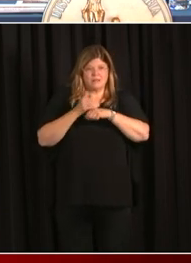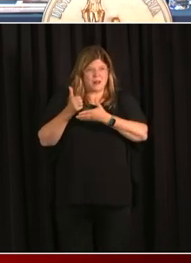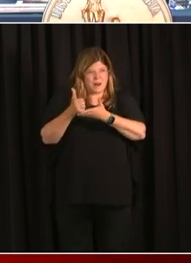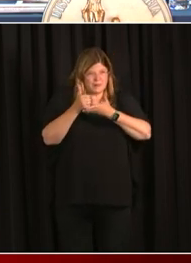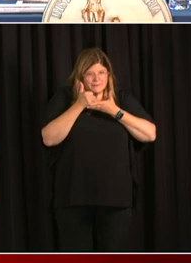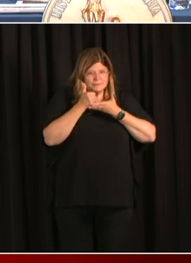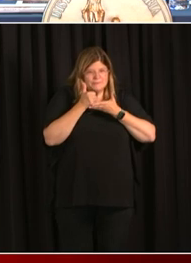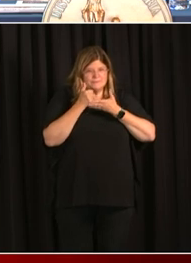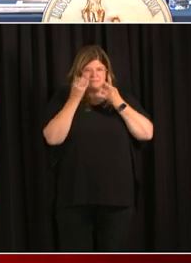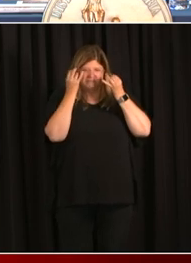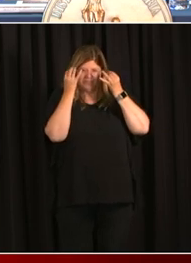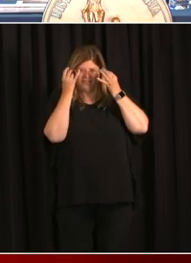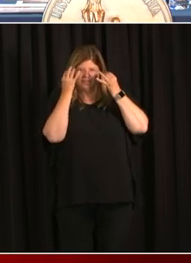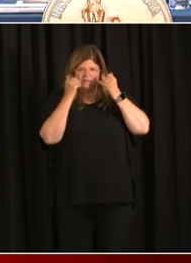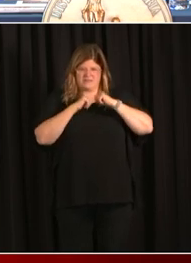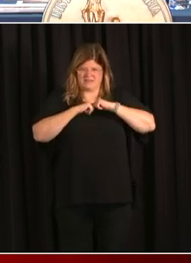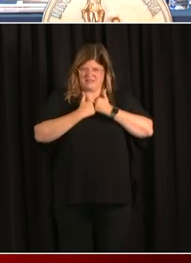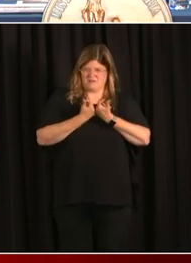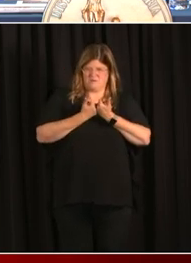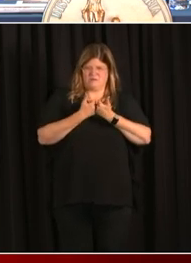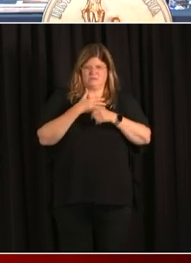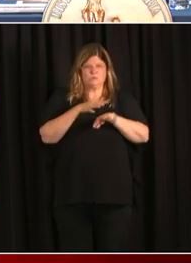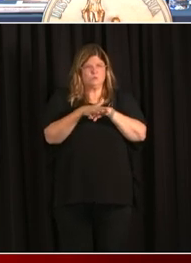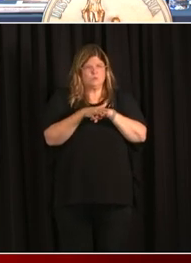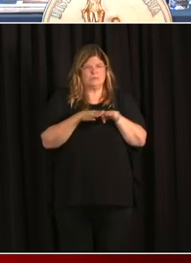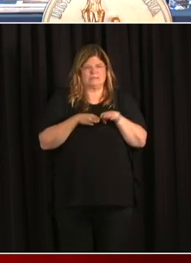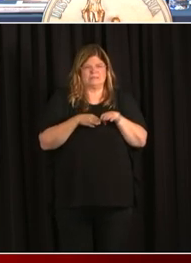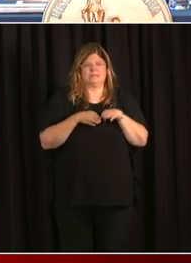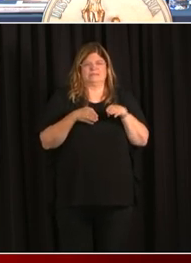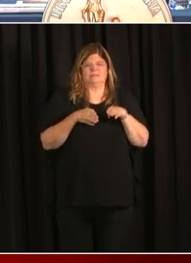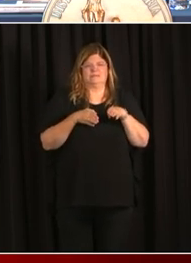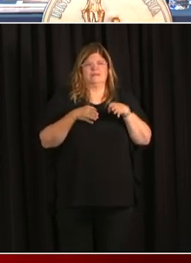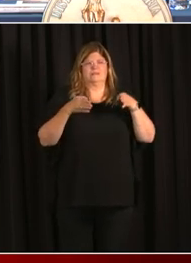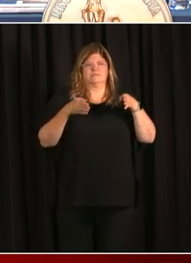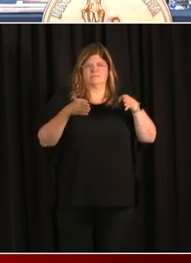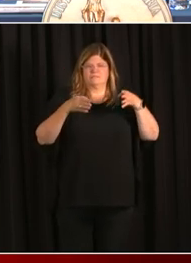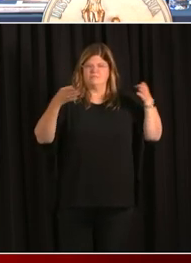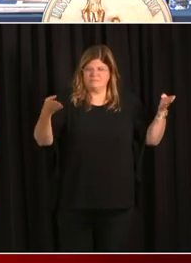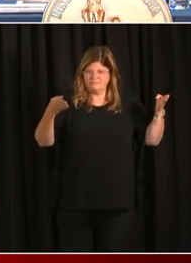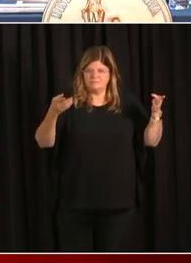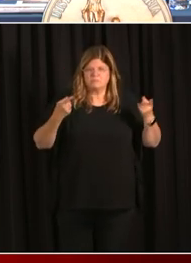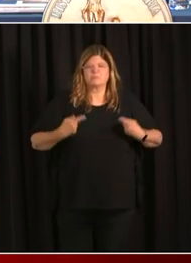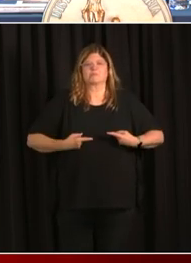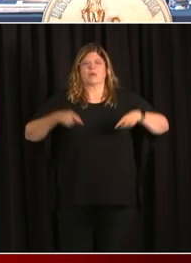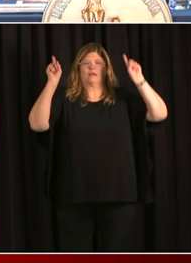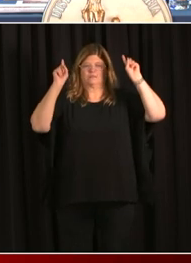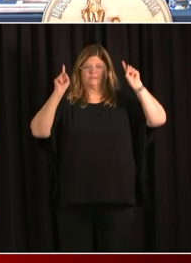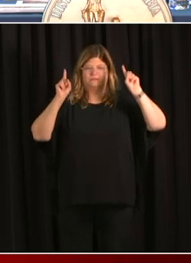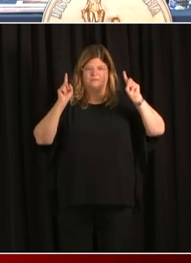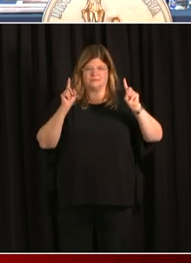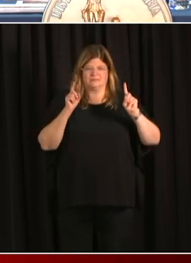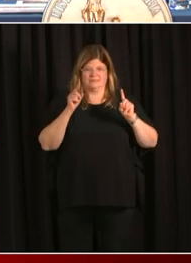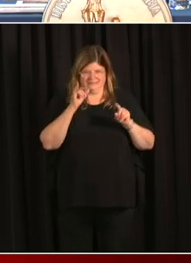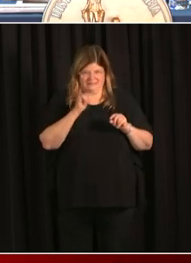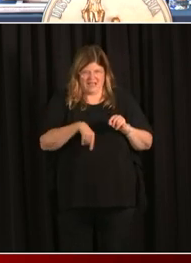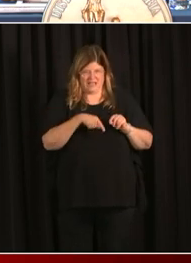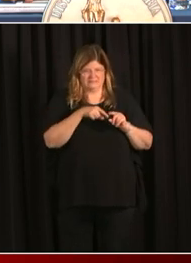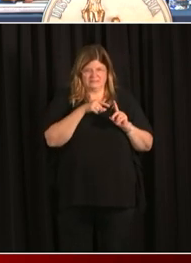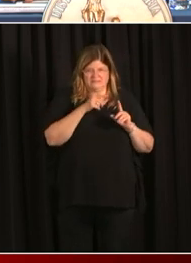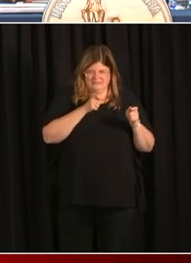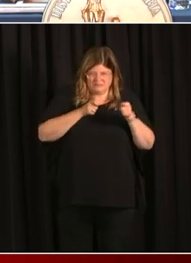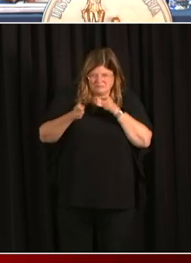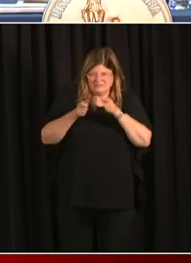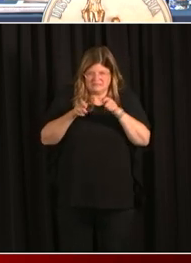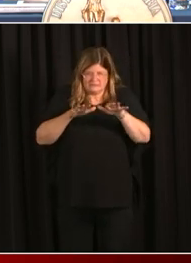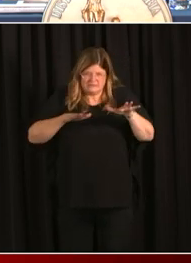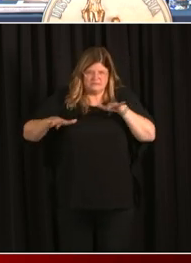us think about how we would slowly reopen once we had the virus at a manageable